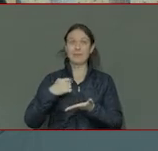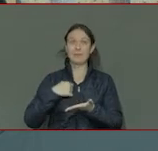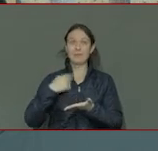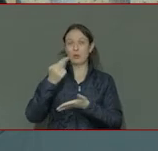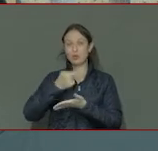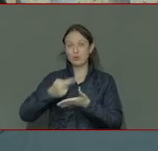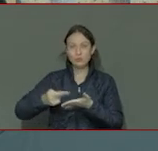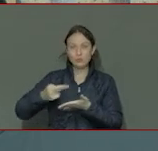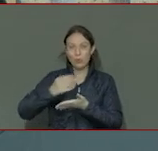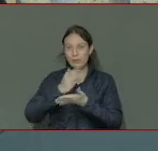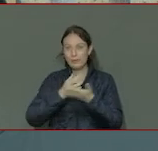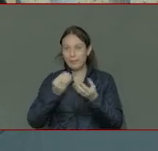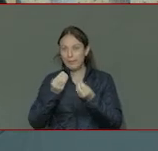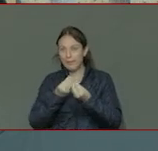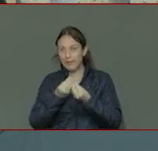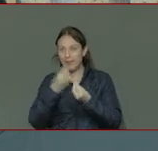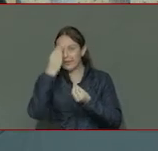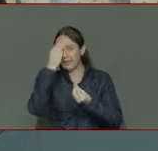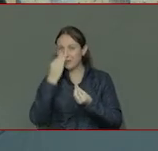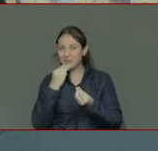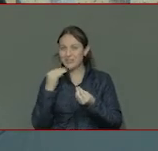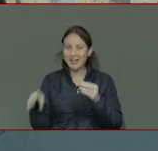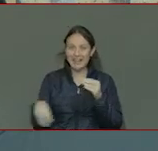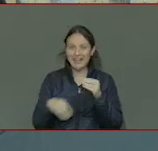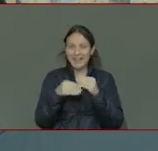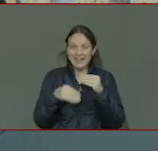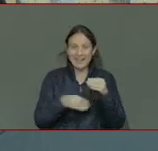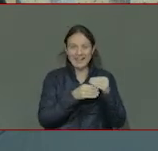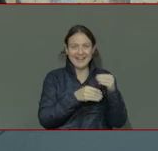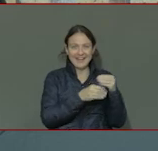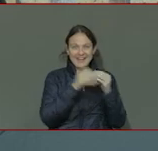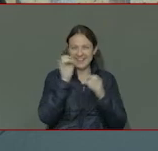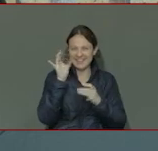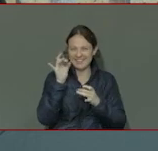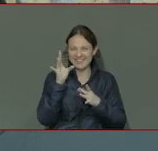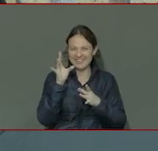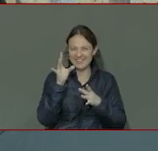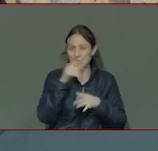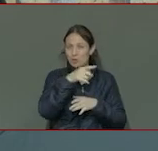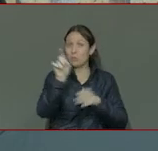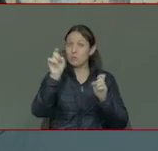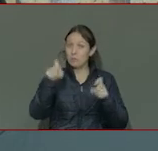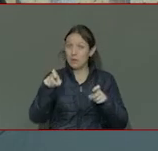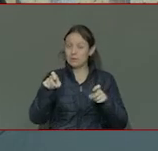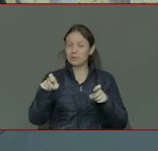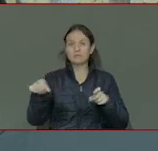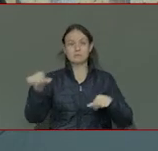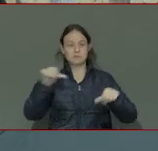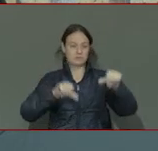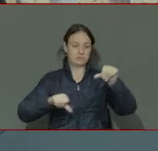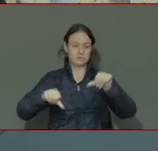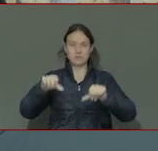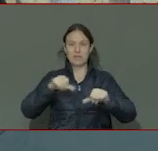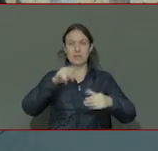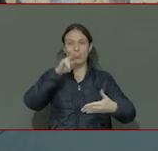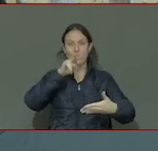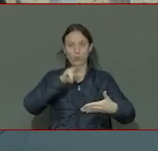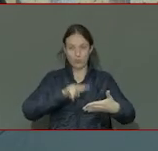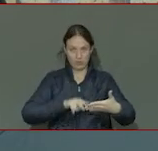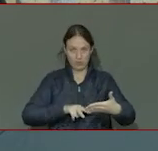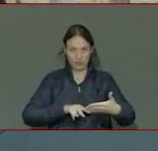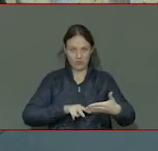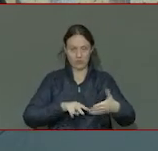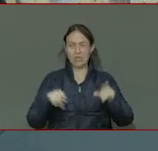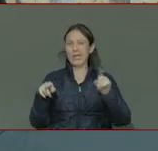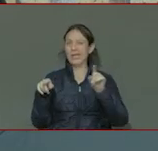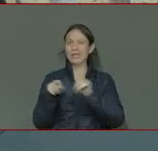something in on my picture. And that's the important thing about science. Please read science. Don't read like you